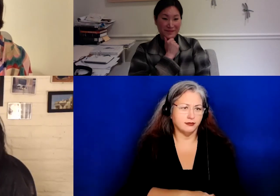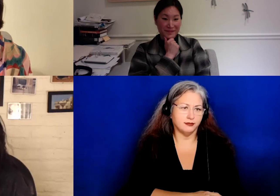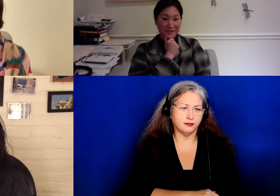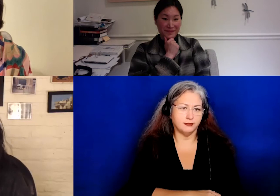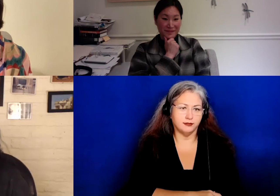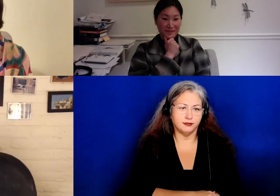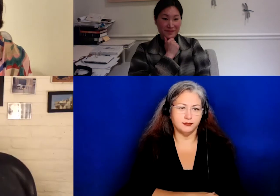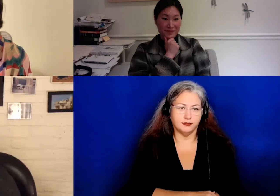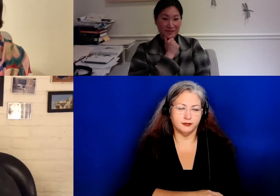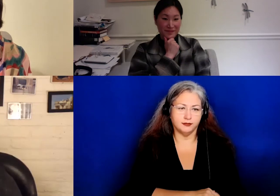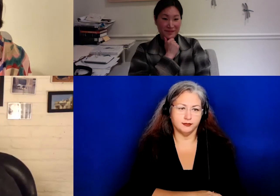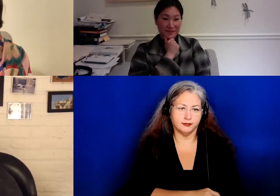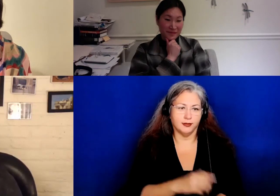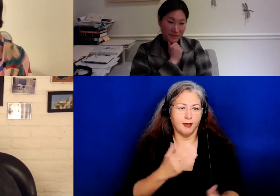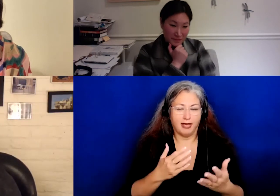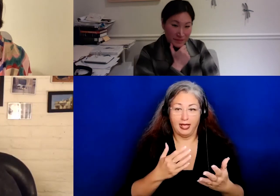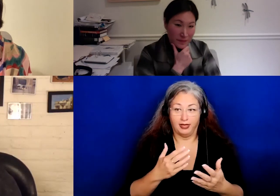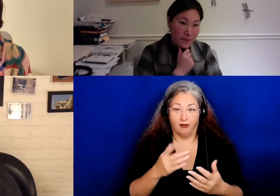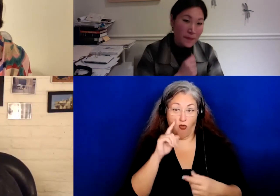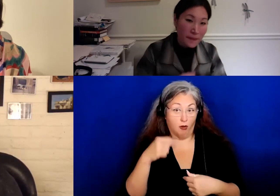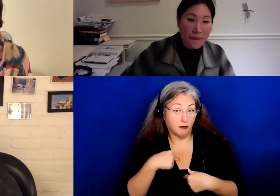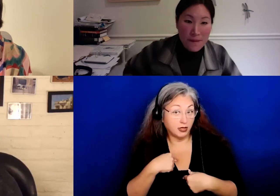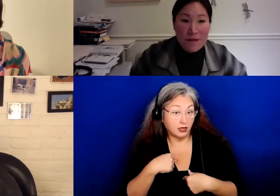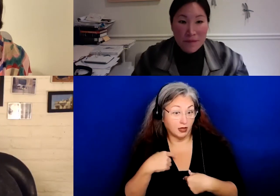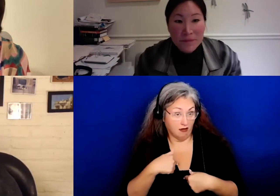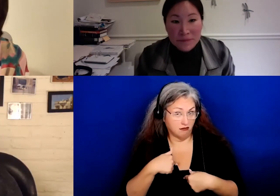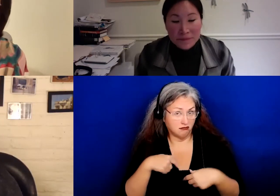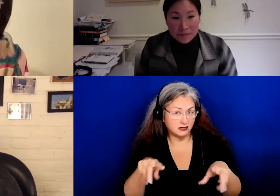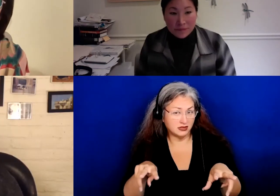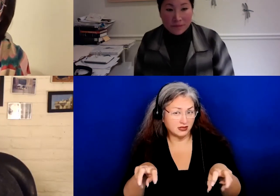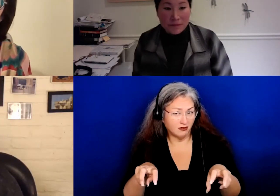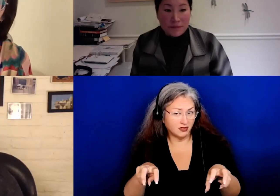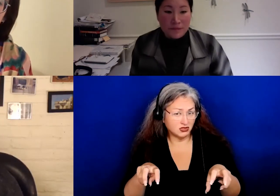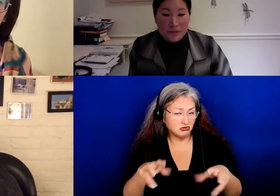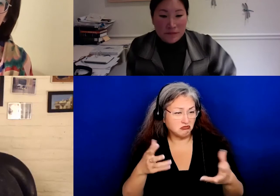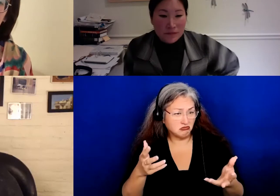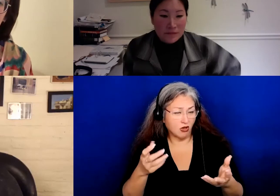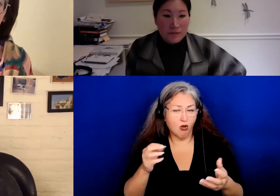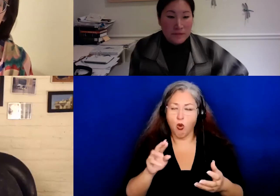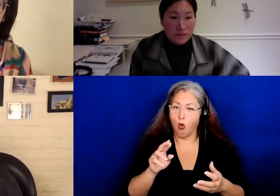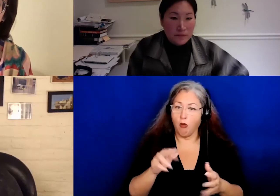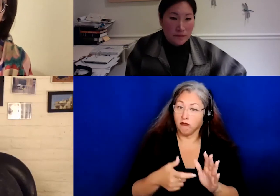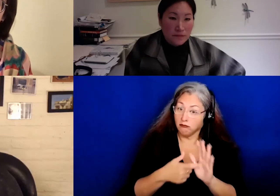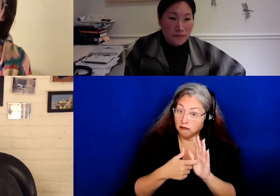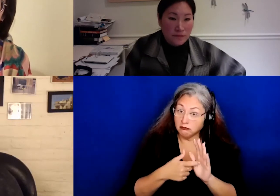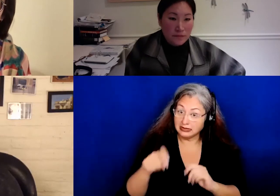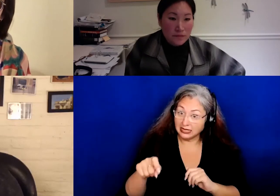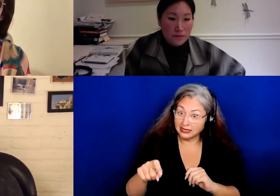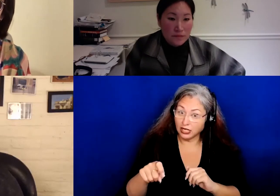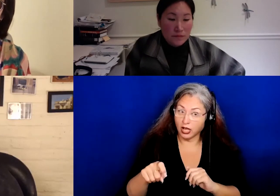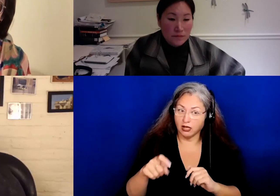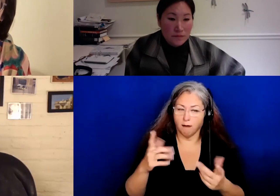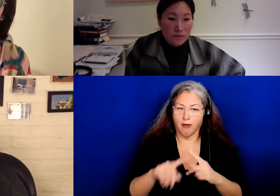Maybe it wasn't. Again, was it just for me? Am I selfish? Or was it necessary? For